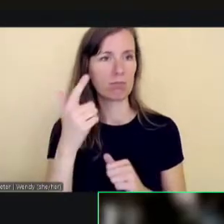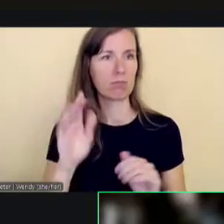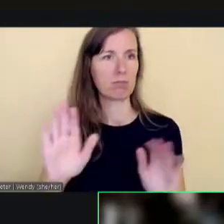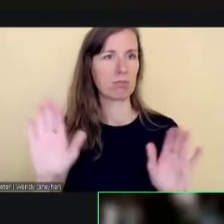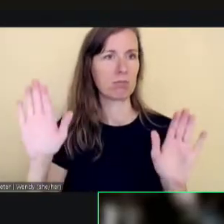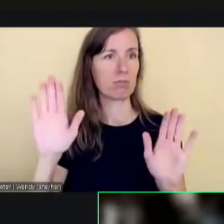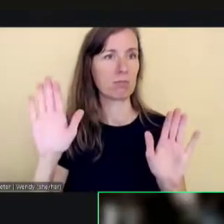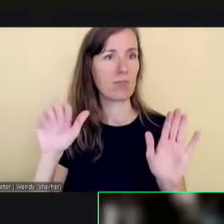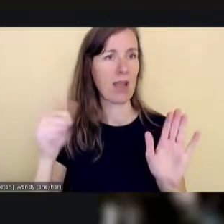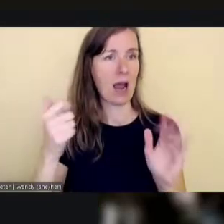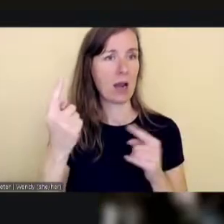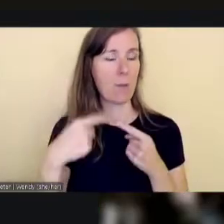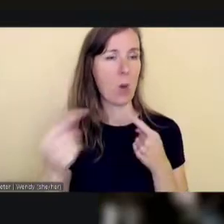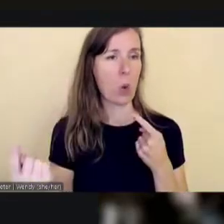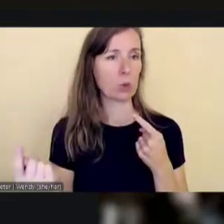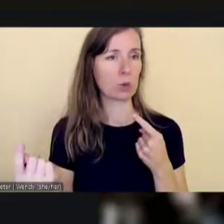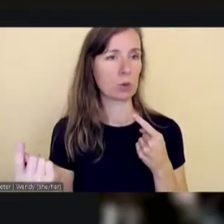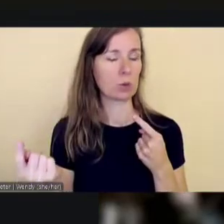Any opposed?